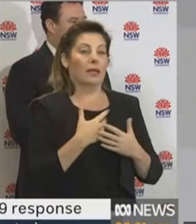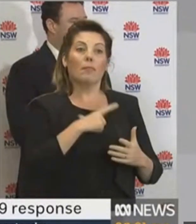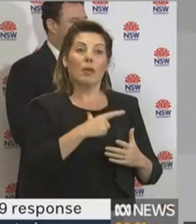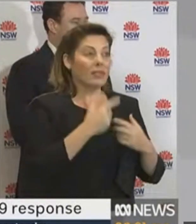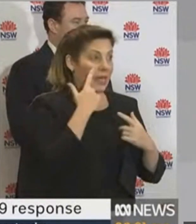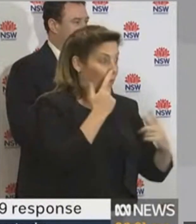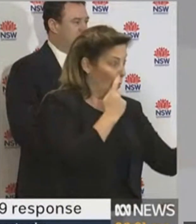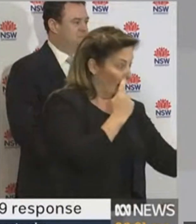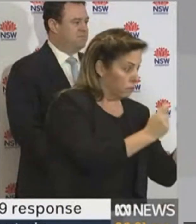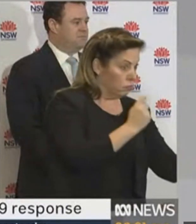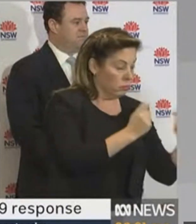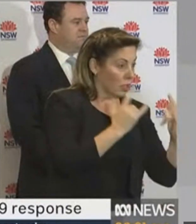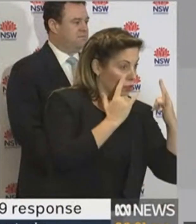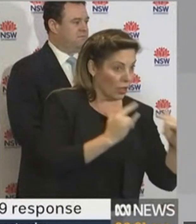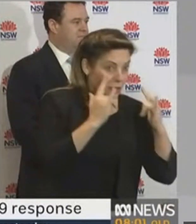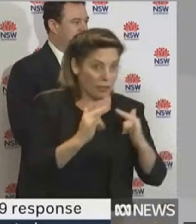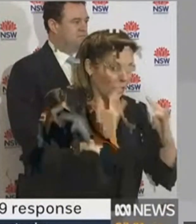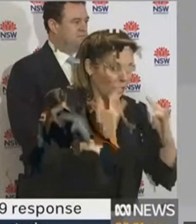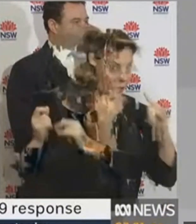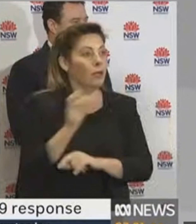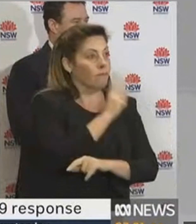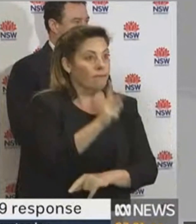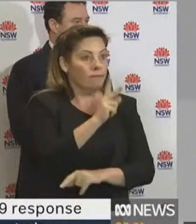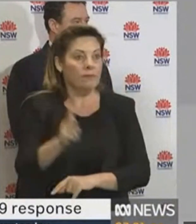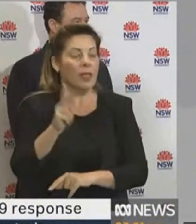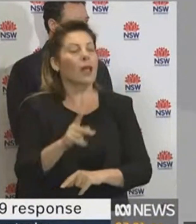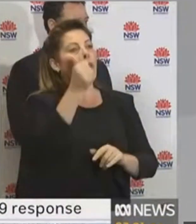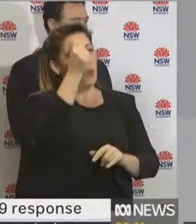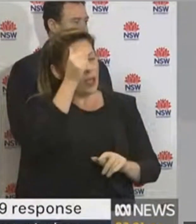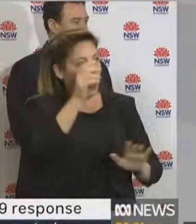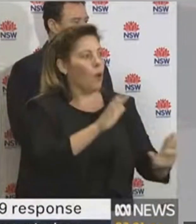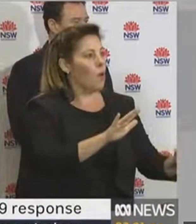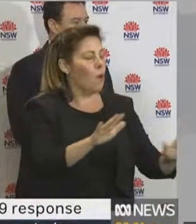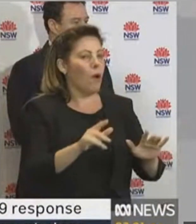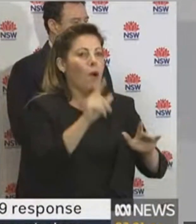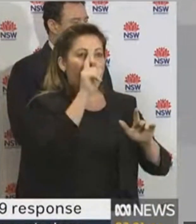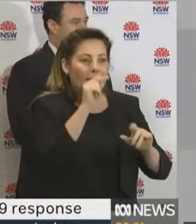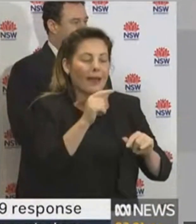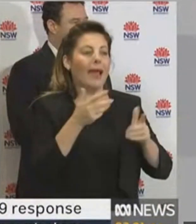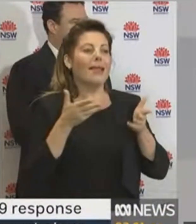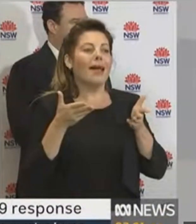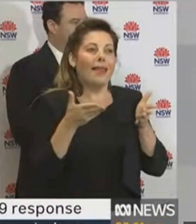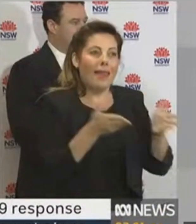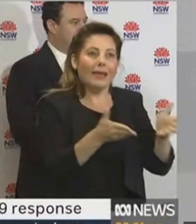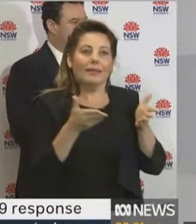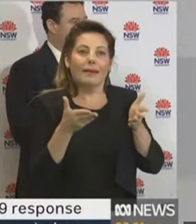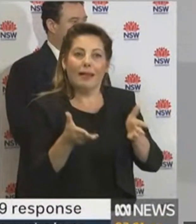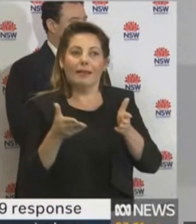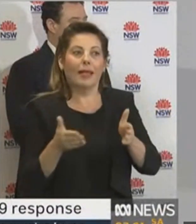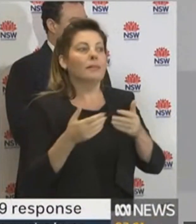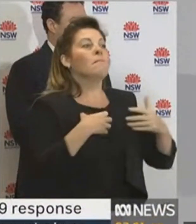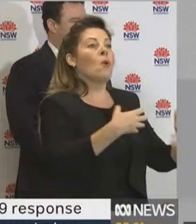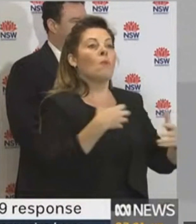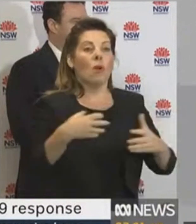but also to consider further restrictions being eased. As I've been saying, in May we see schools go back next week, and I'm